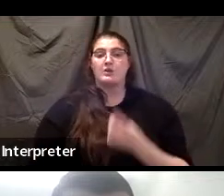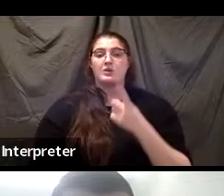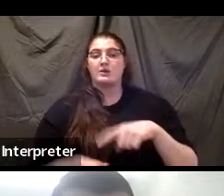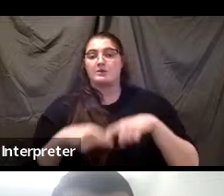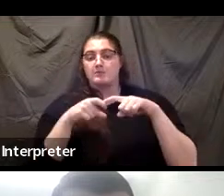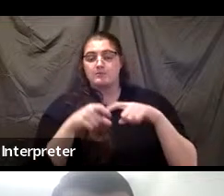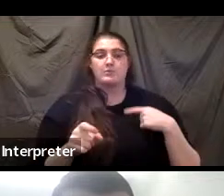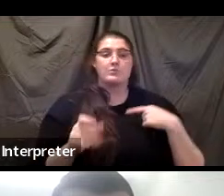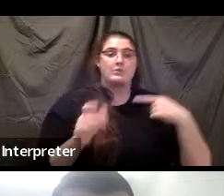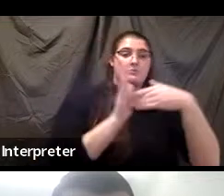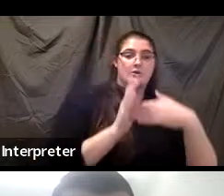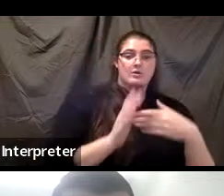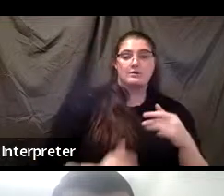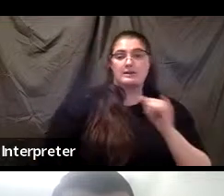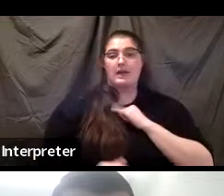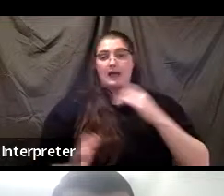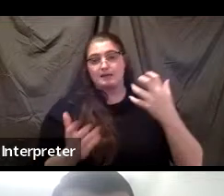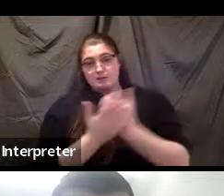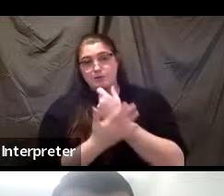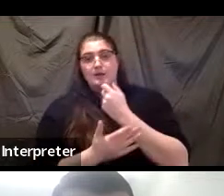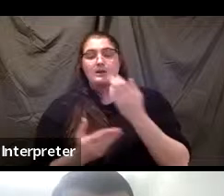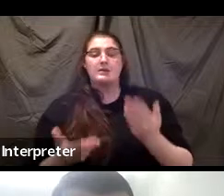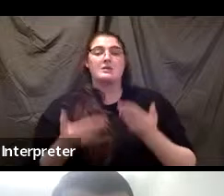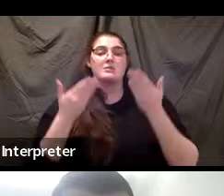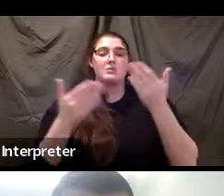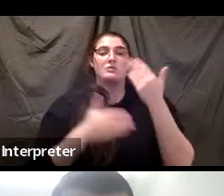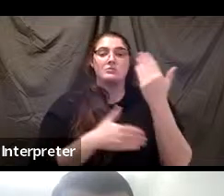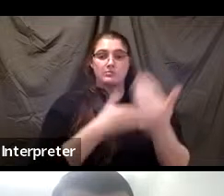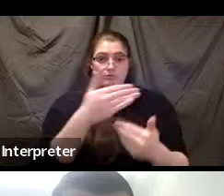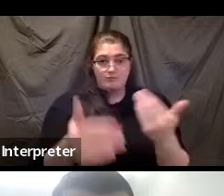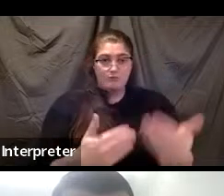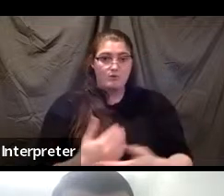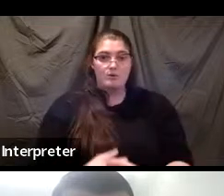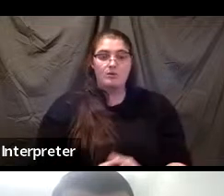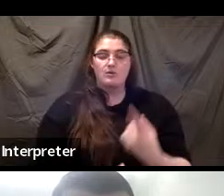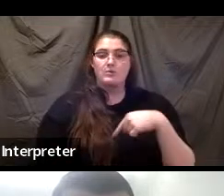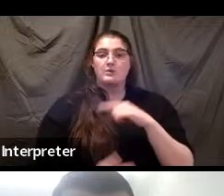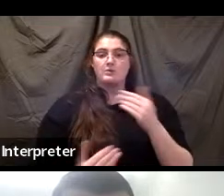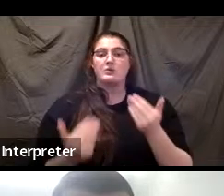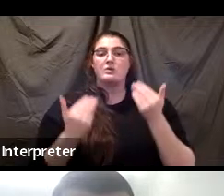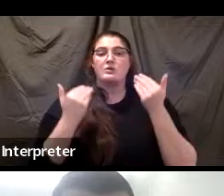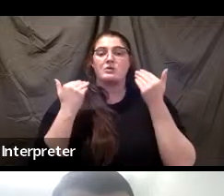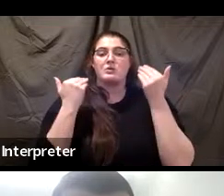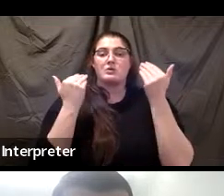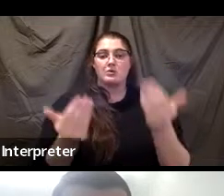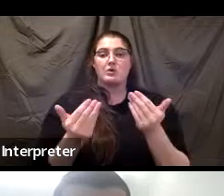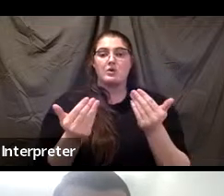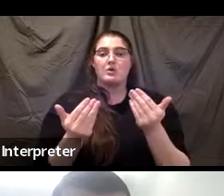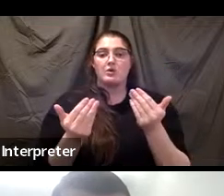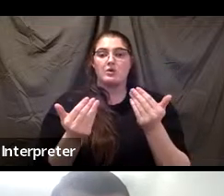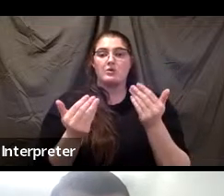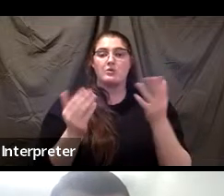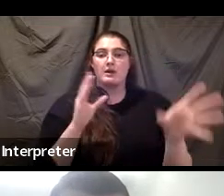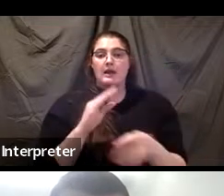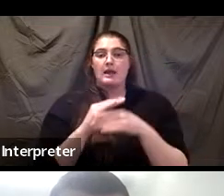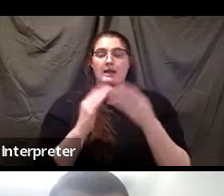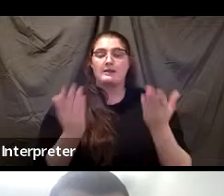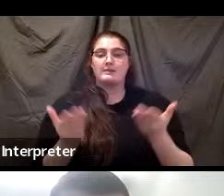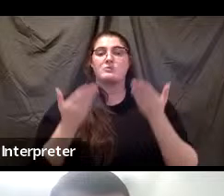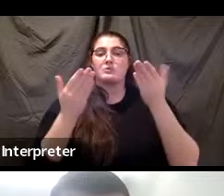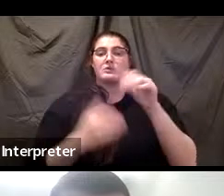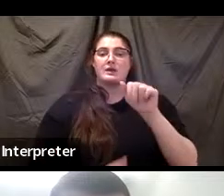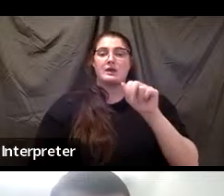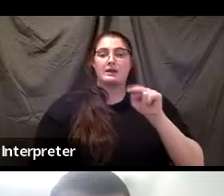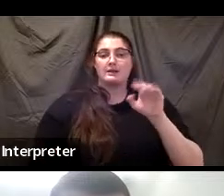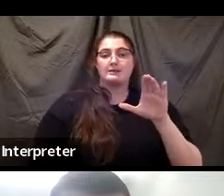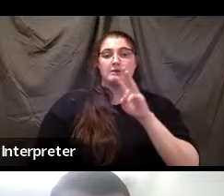one opposition. The ayes have it. The proposal moves forward. We'll go ahead and put this proposal on our ANC website, and we'll also